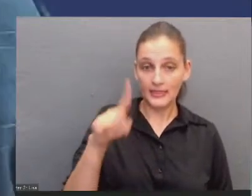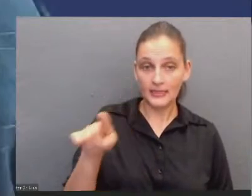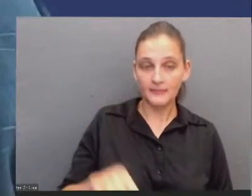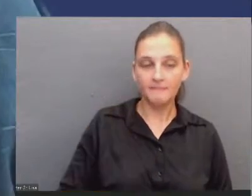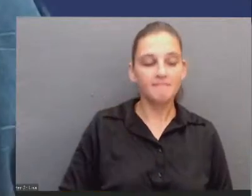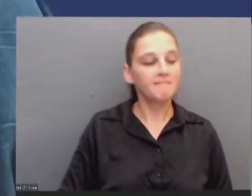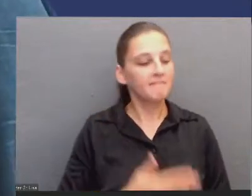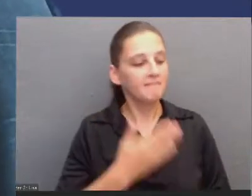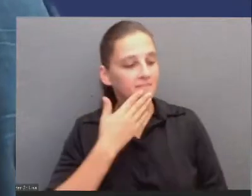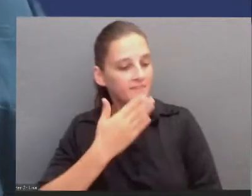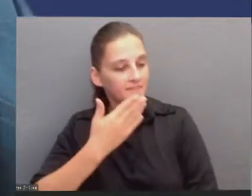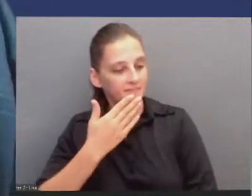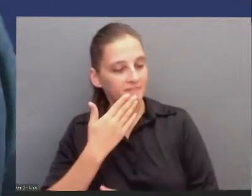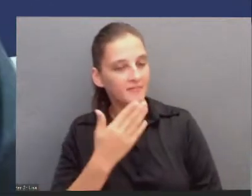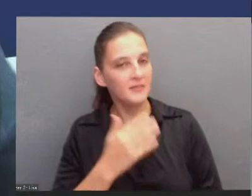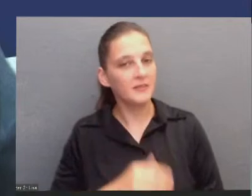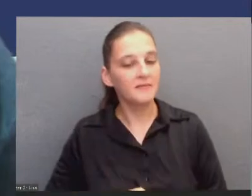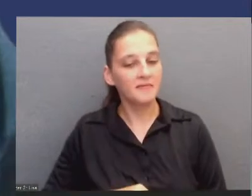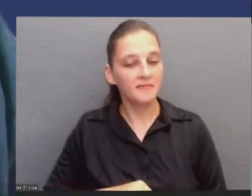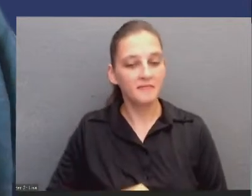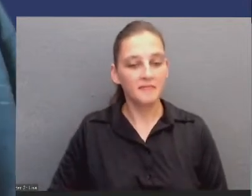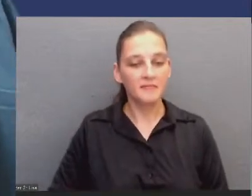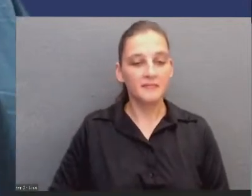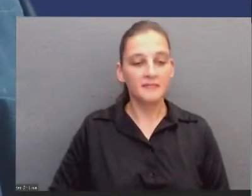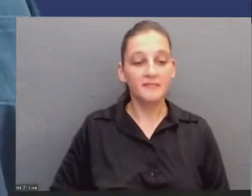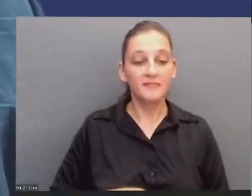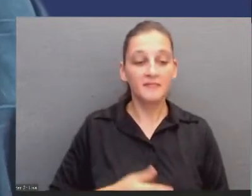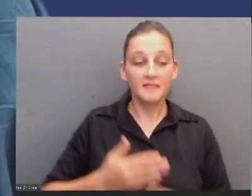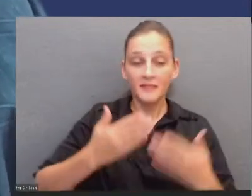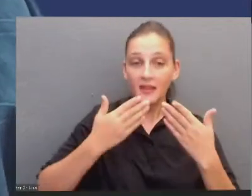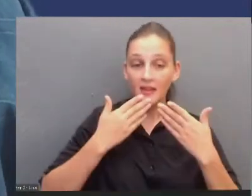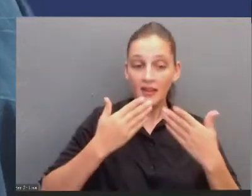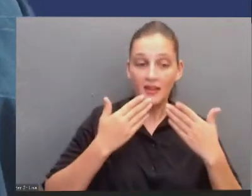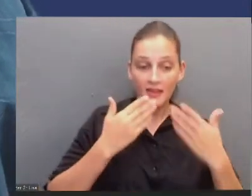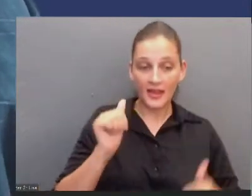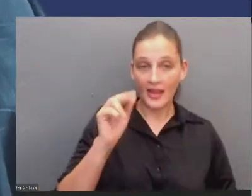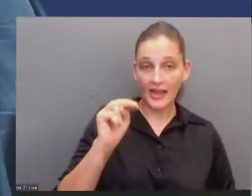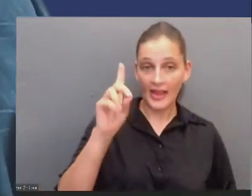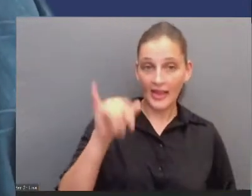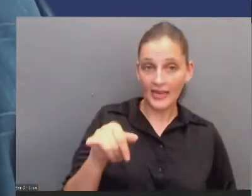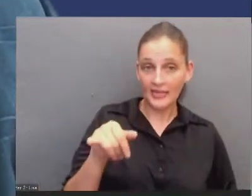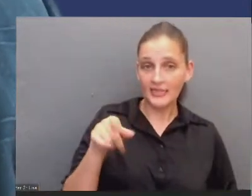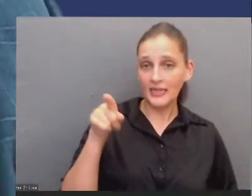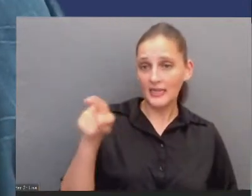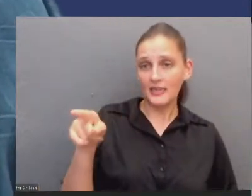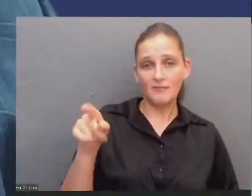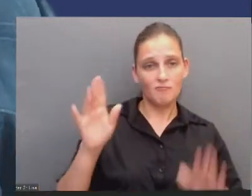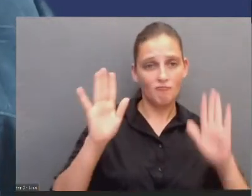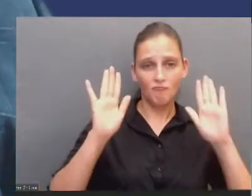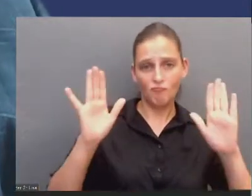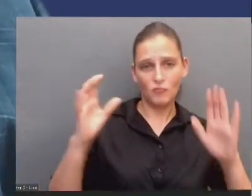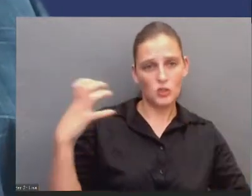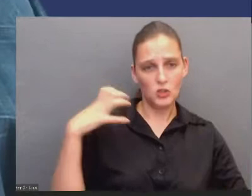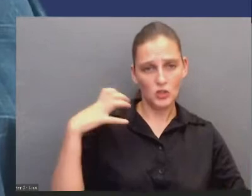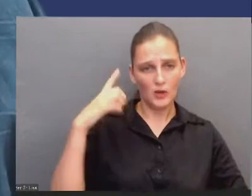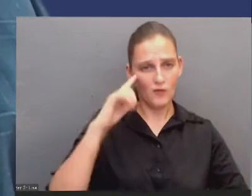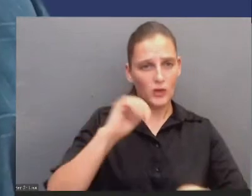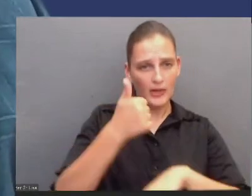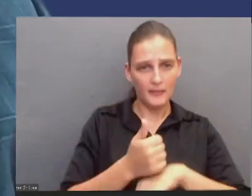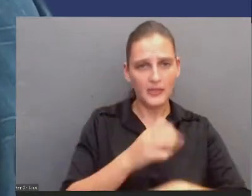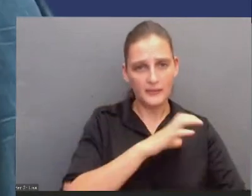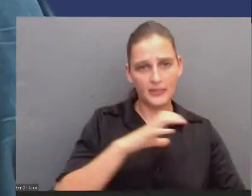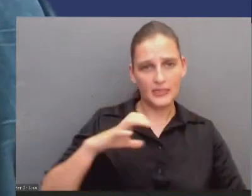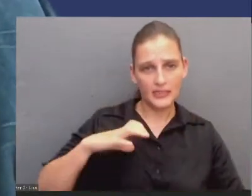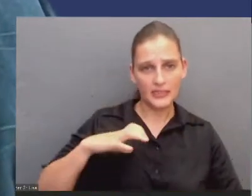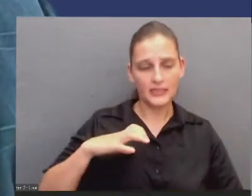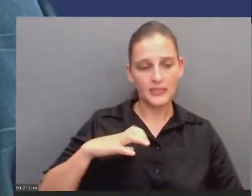Thank you, Madam Chair. And I also want to thank Andy Imperato as being an excellent chair for the Implementation Committee. Honored